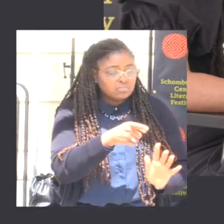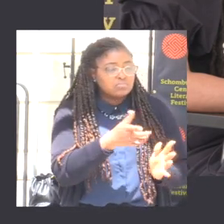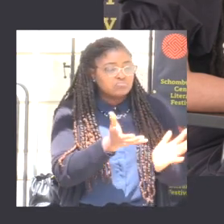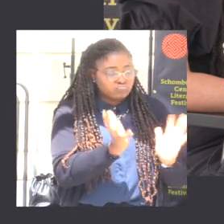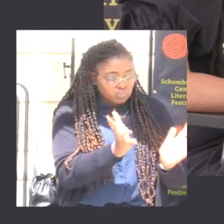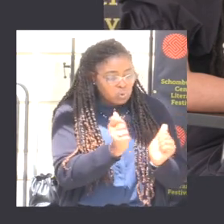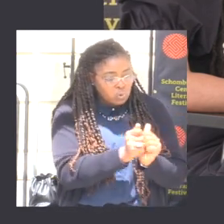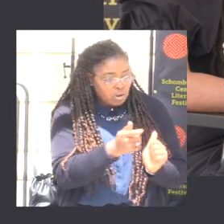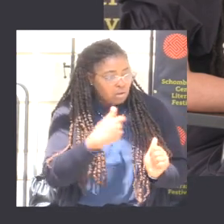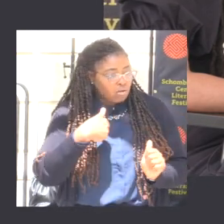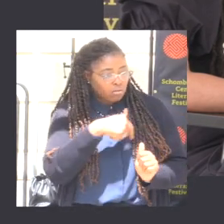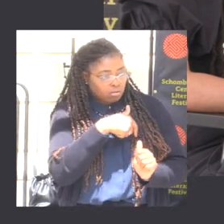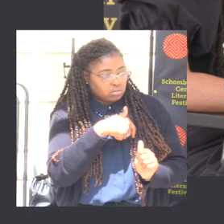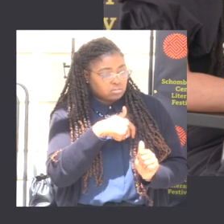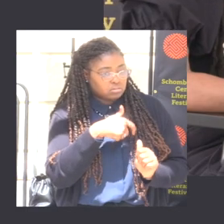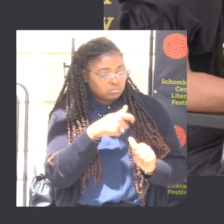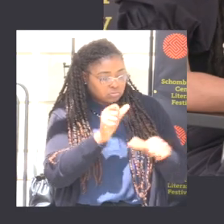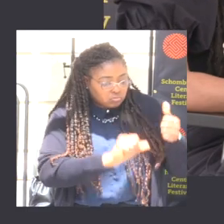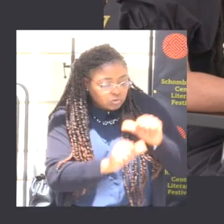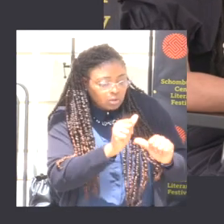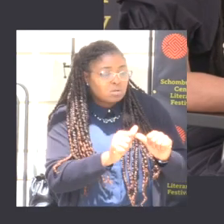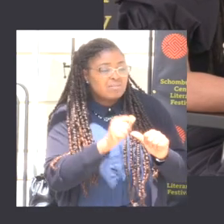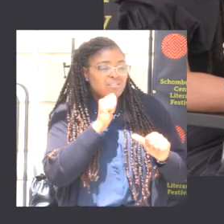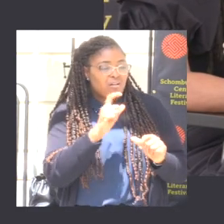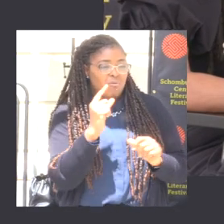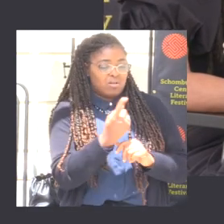America, but throughout the African diaspora.